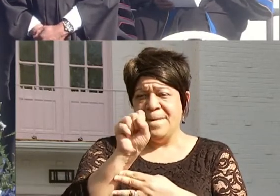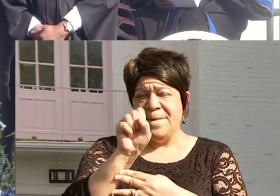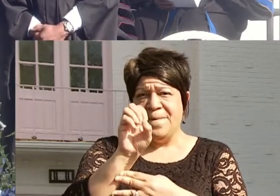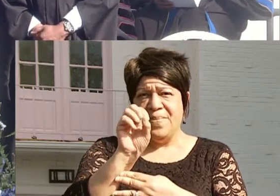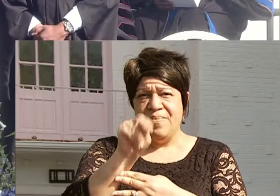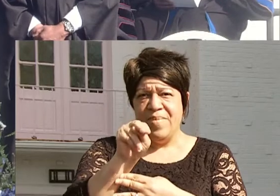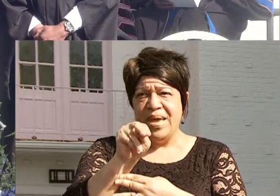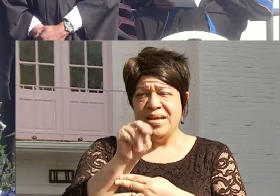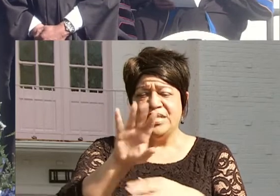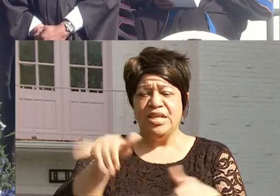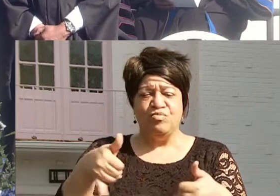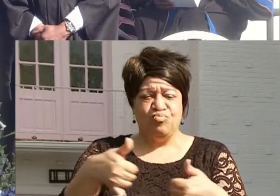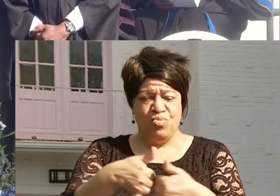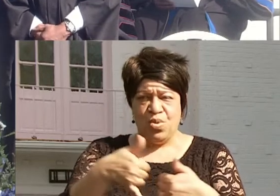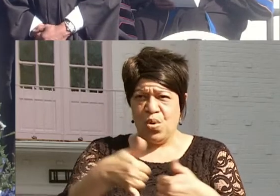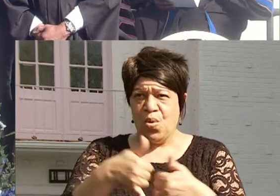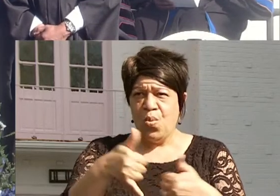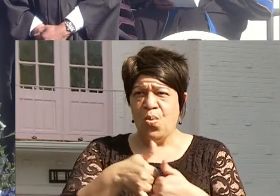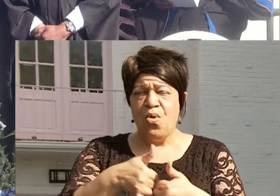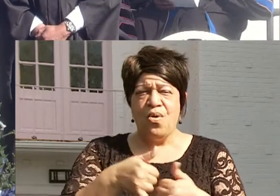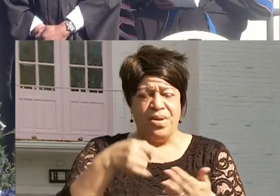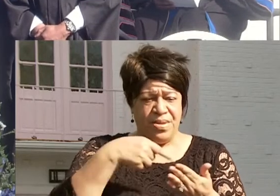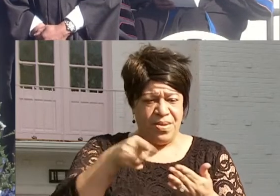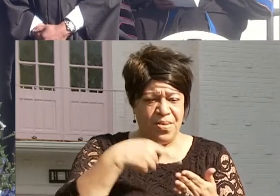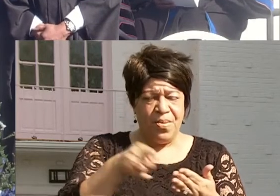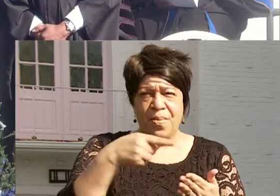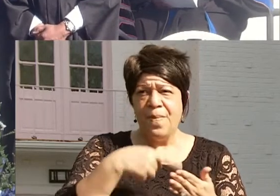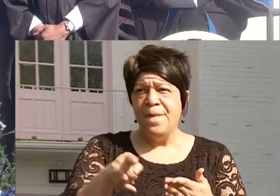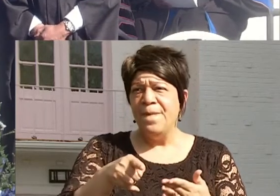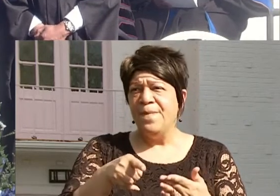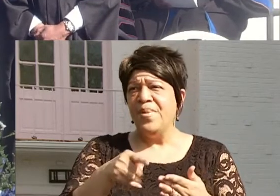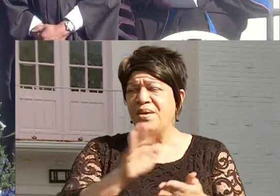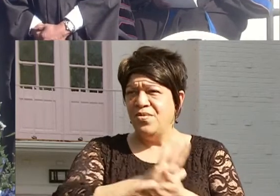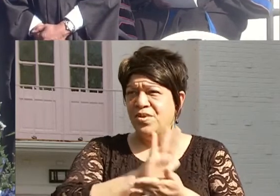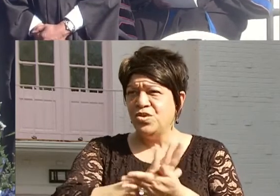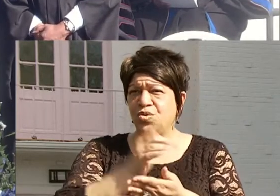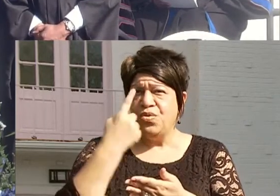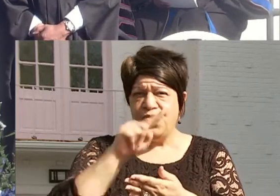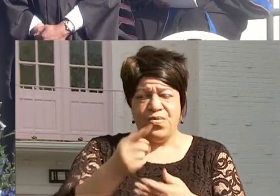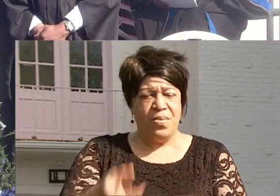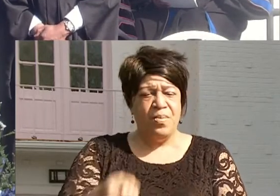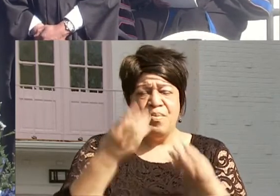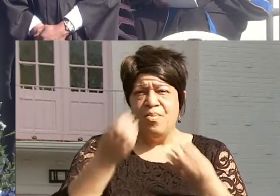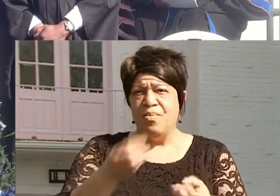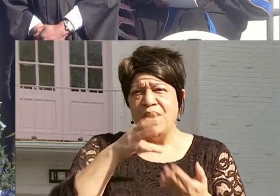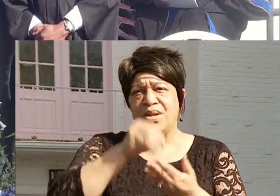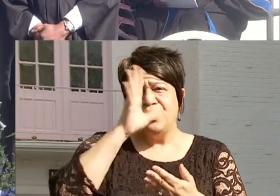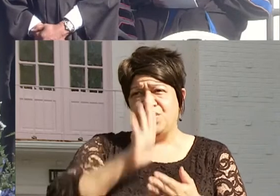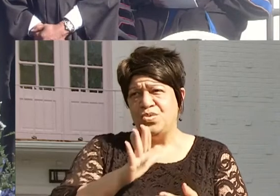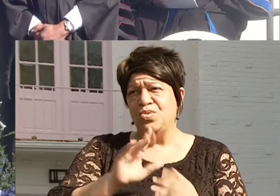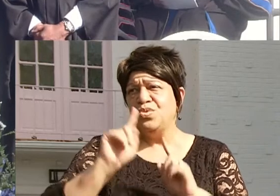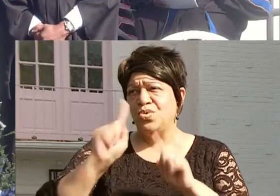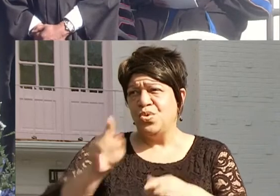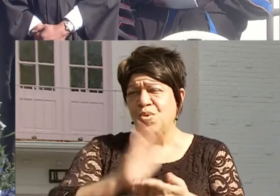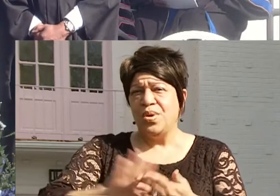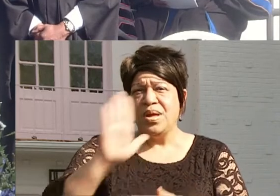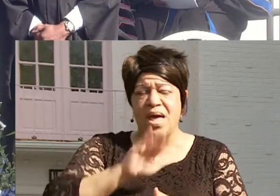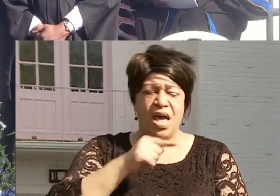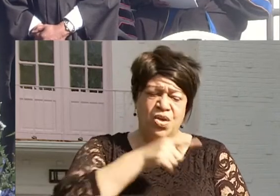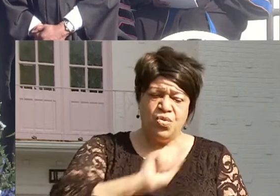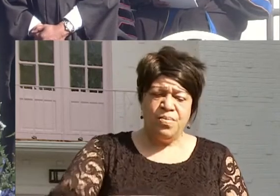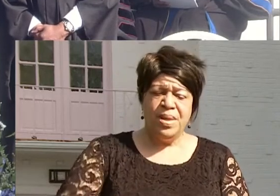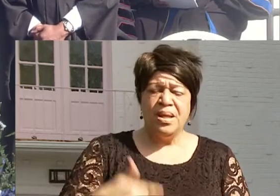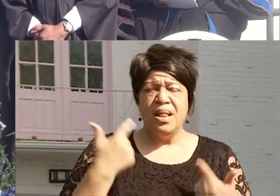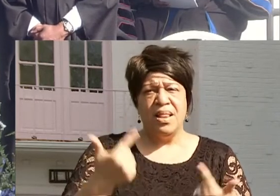year. Several generations of Dillard alumni have earned a college degree because of you. You have been a living example of